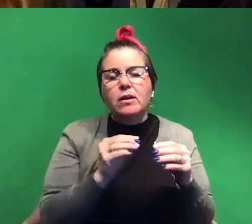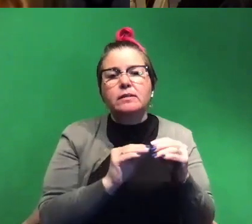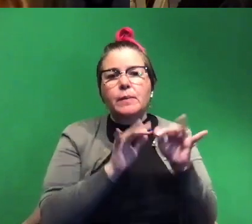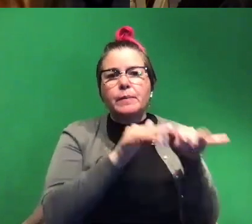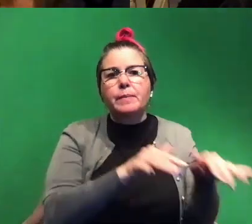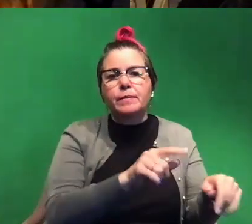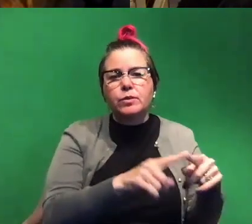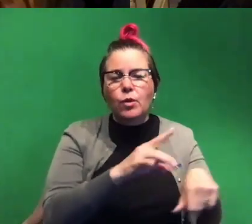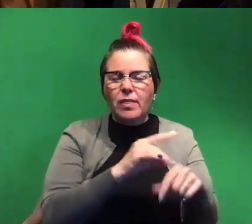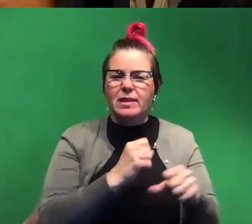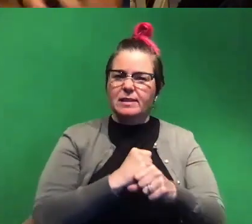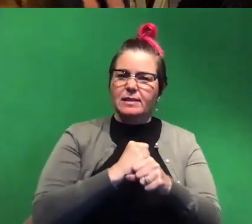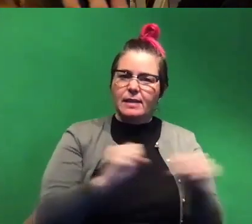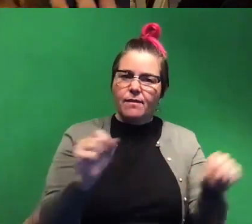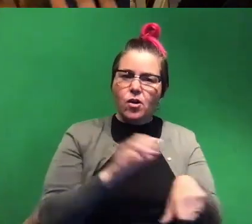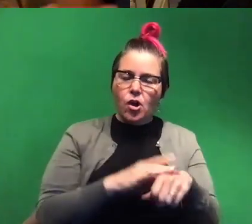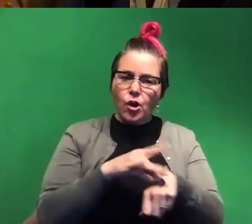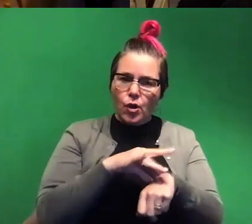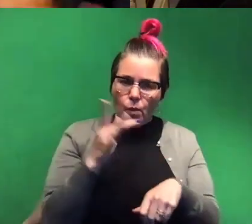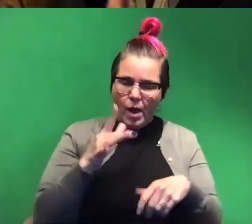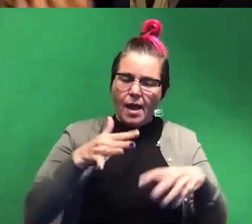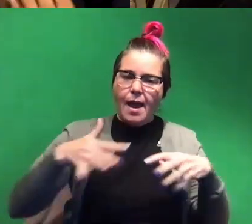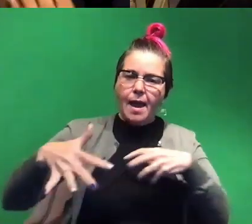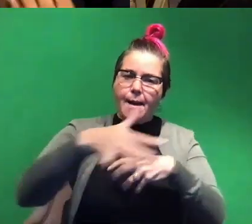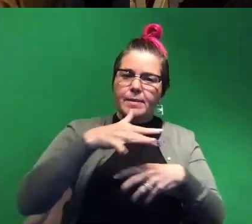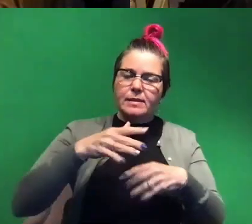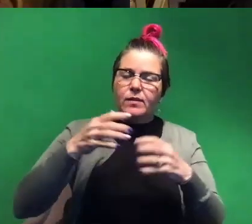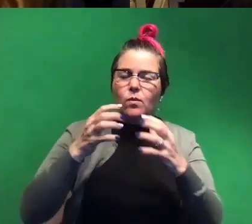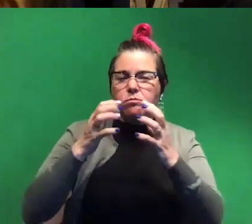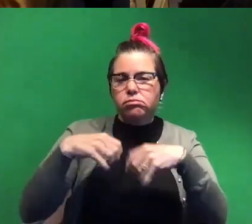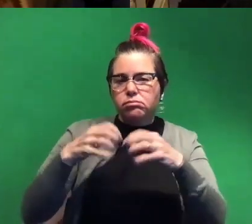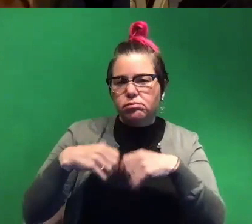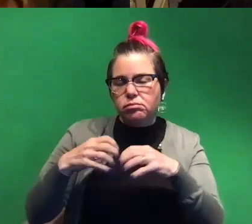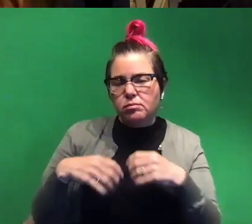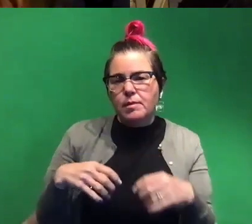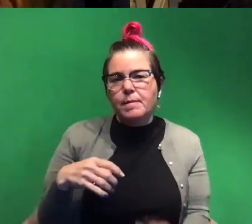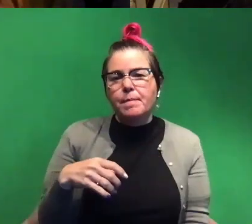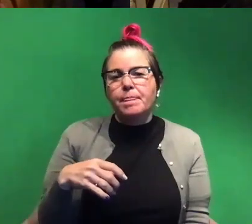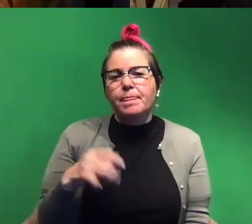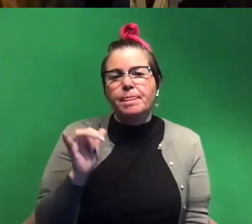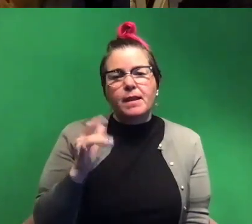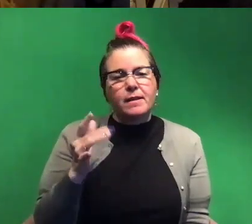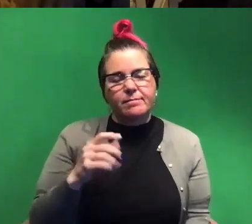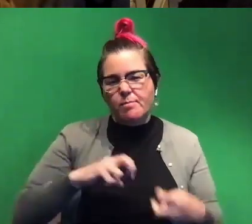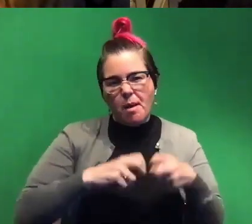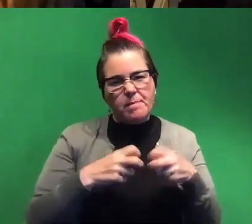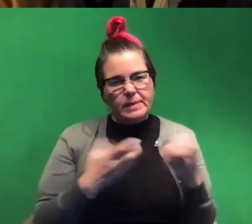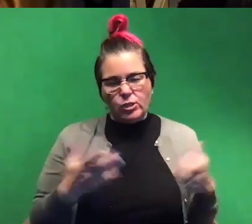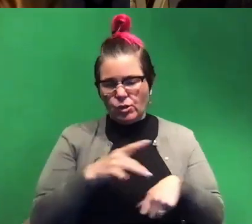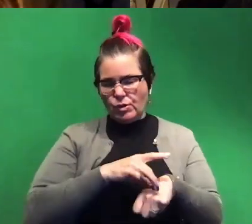on the earth because we have the atmosphere to break it down. And so that's why it's not an issue down